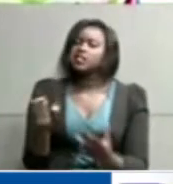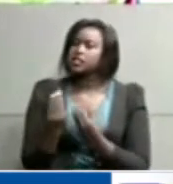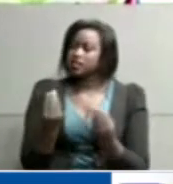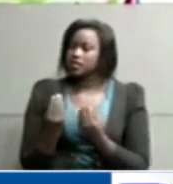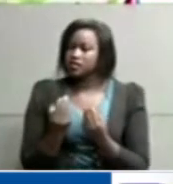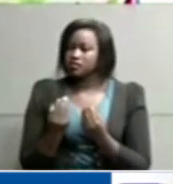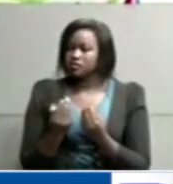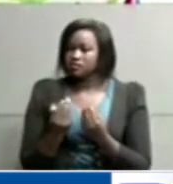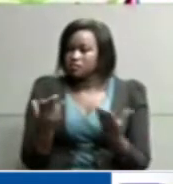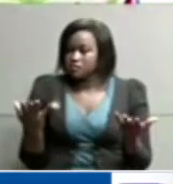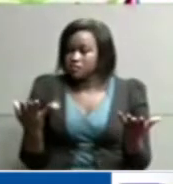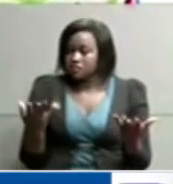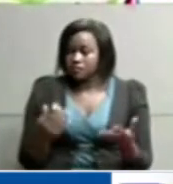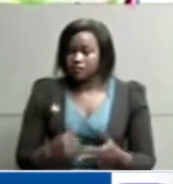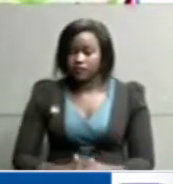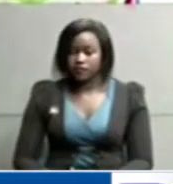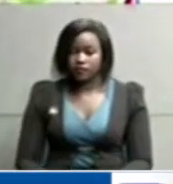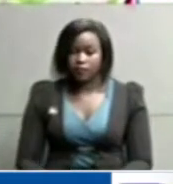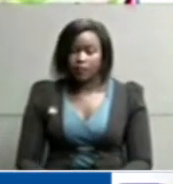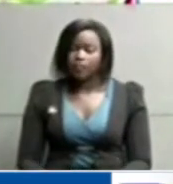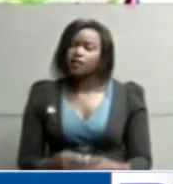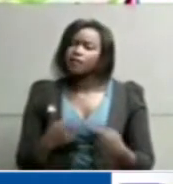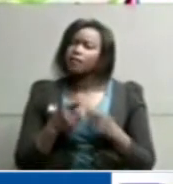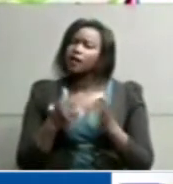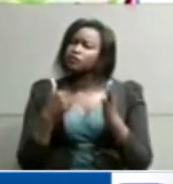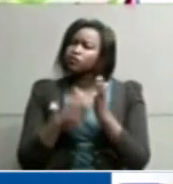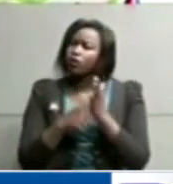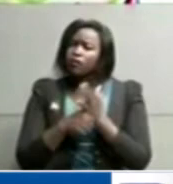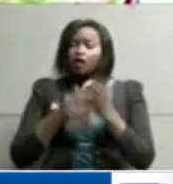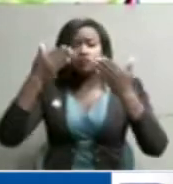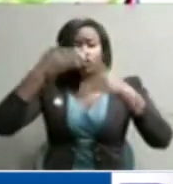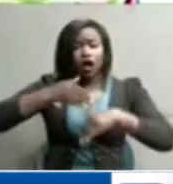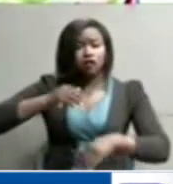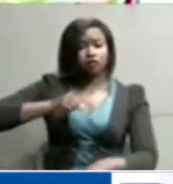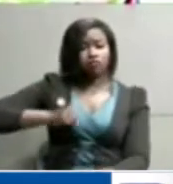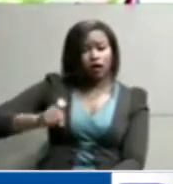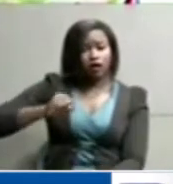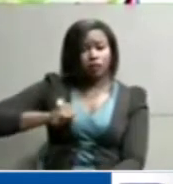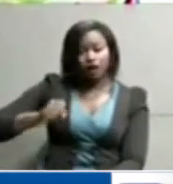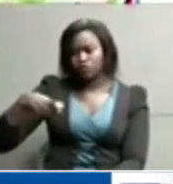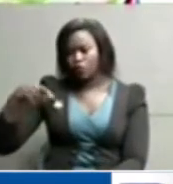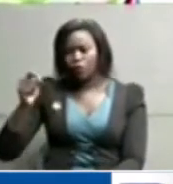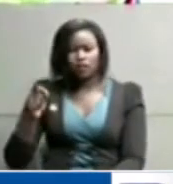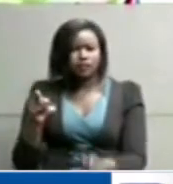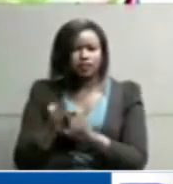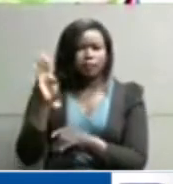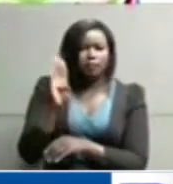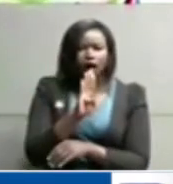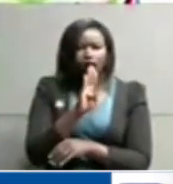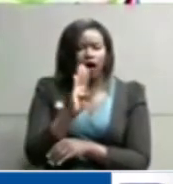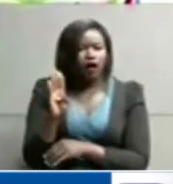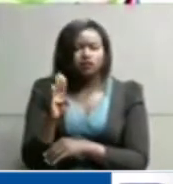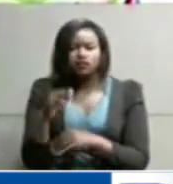And the others come. But the problem with nightclubs and with bars, they are ad hoc.